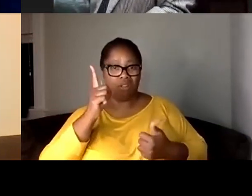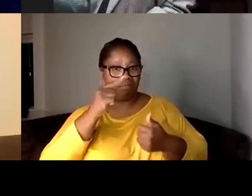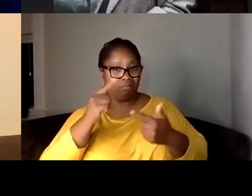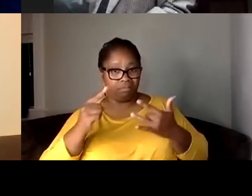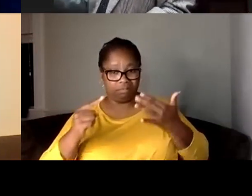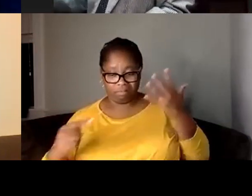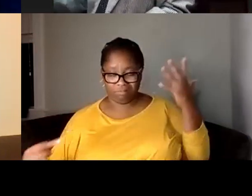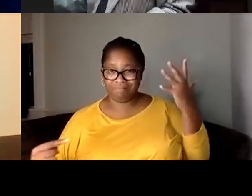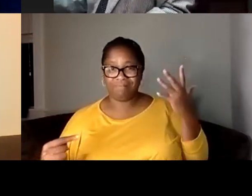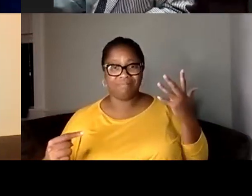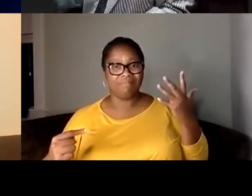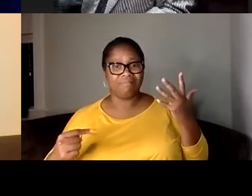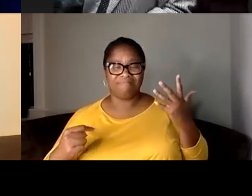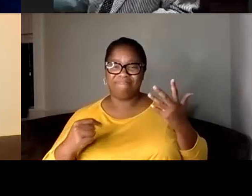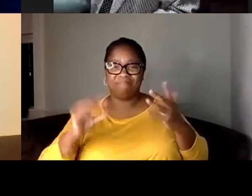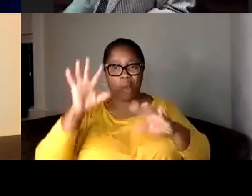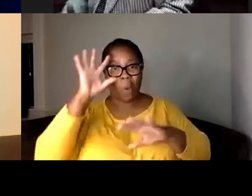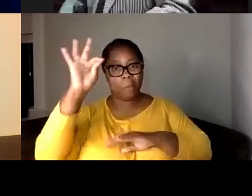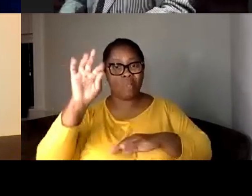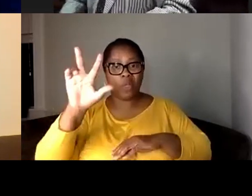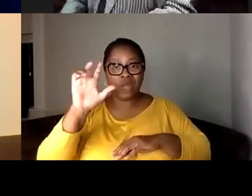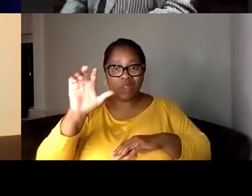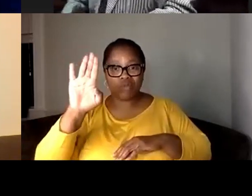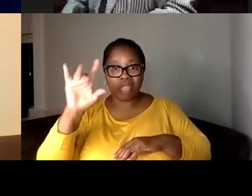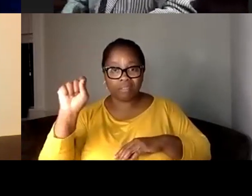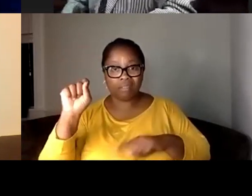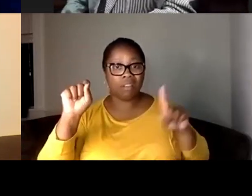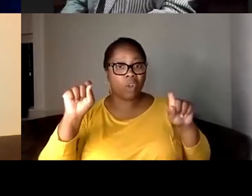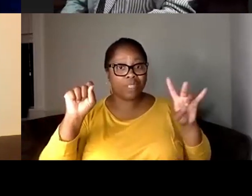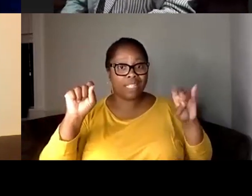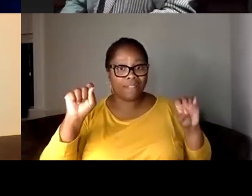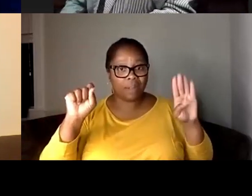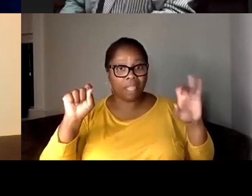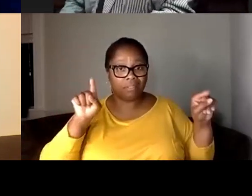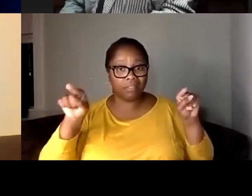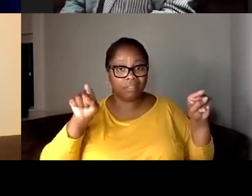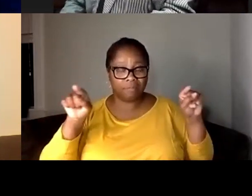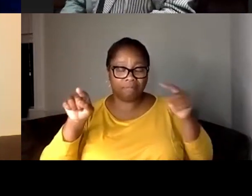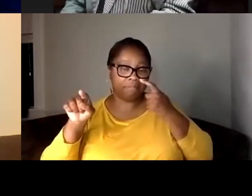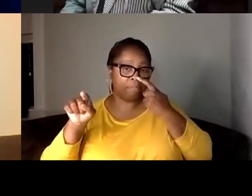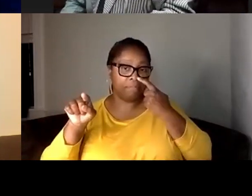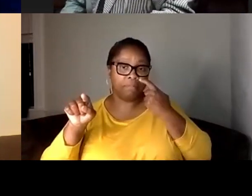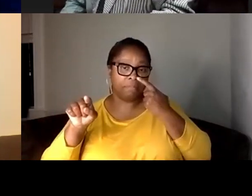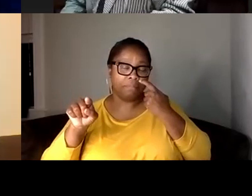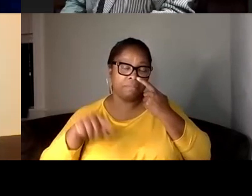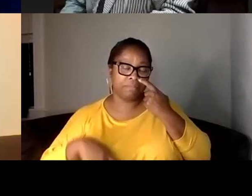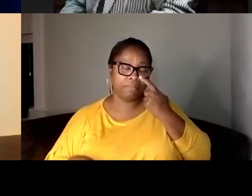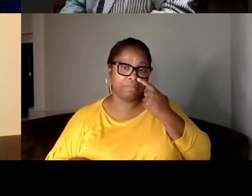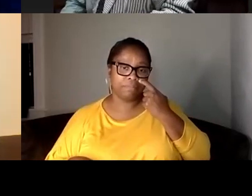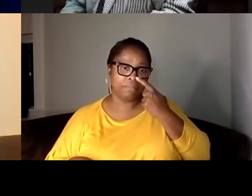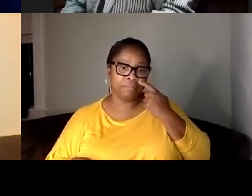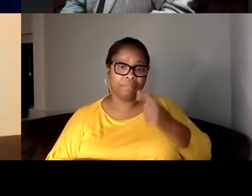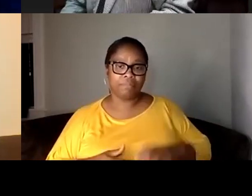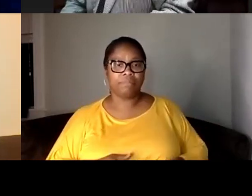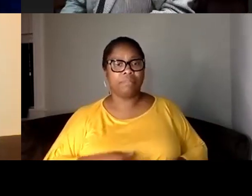close to 300 bills in our house, and we have 170 bills over in their house. So, and this is one of those.